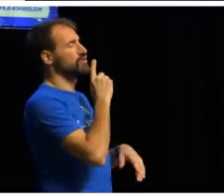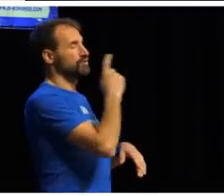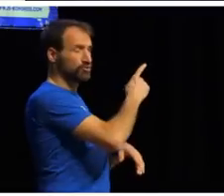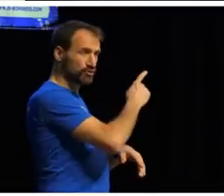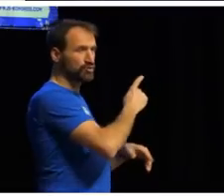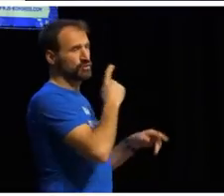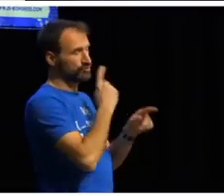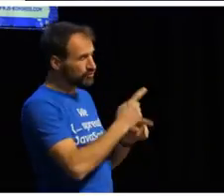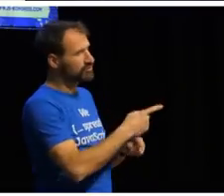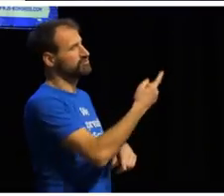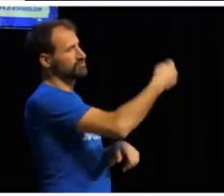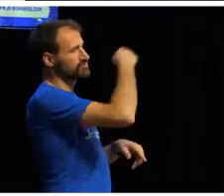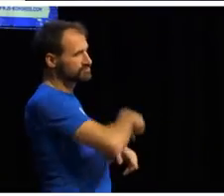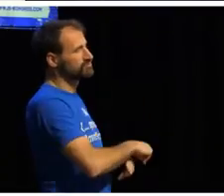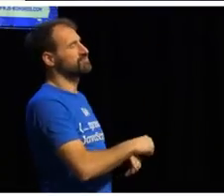others, they are all false.